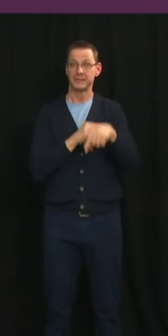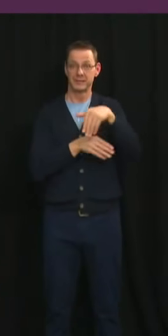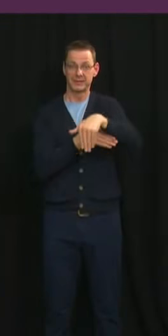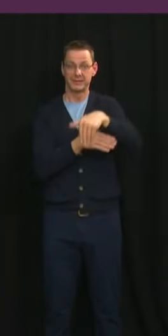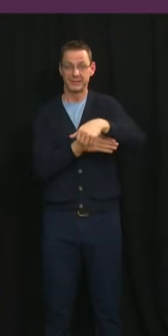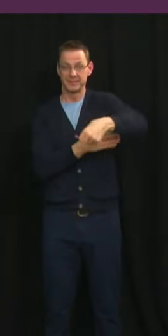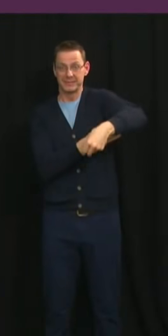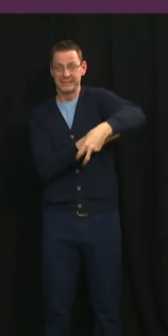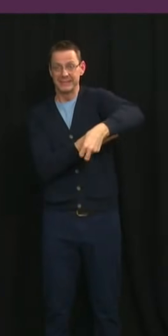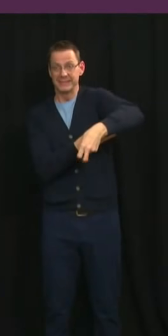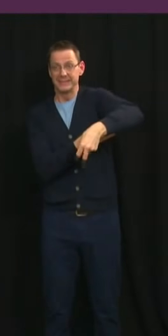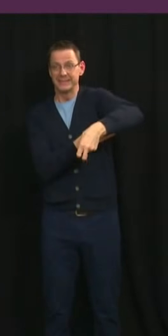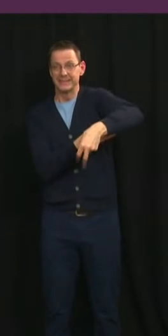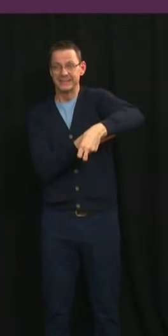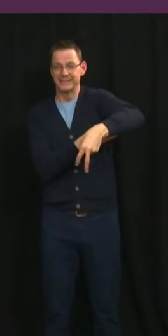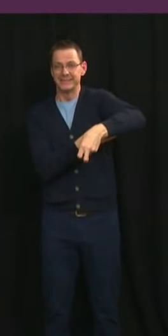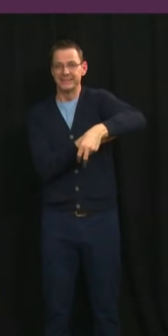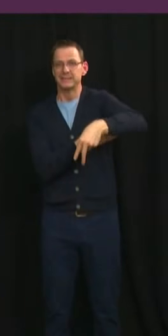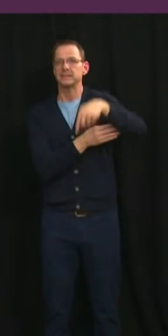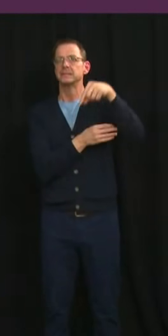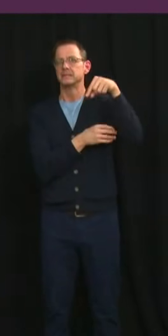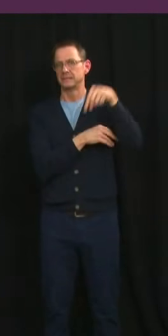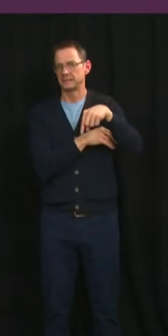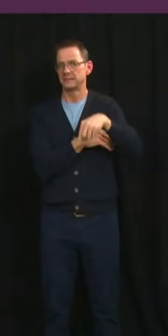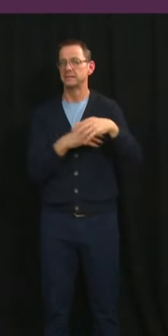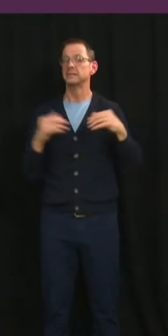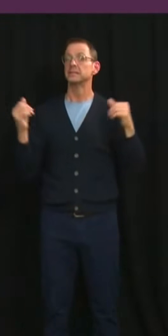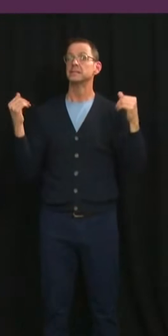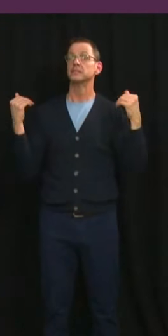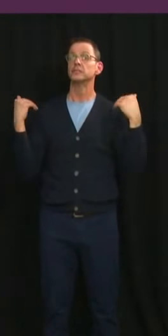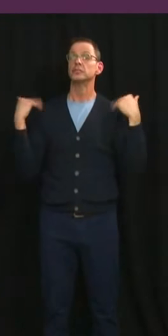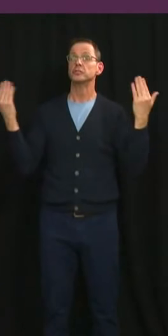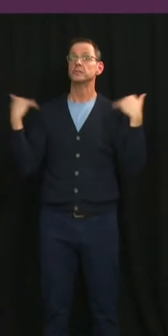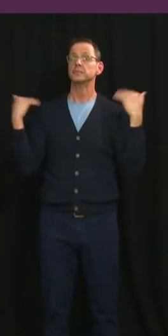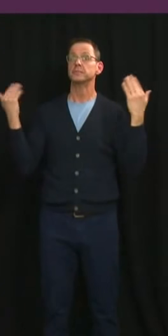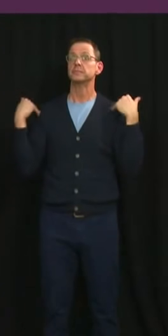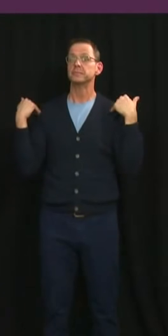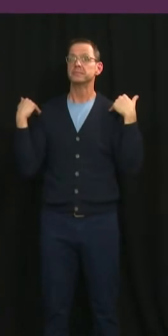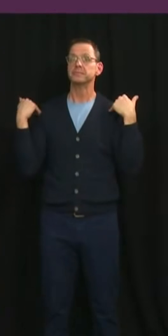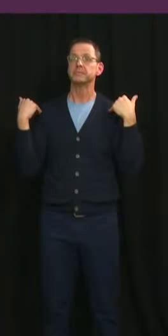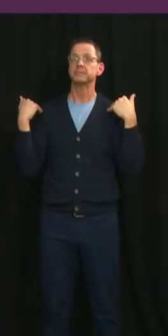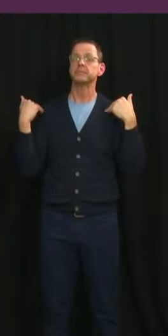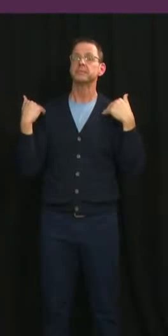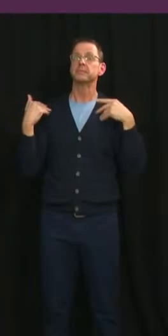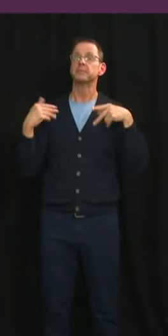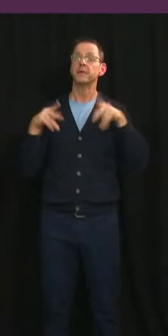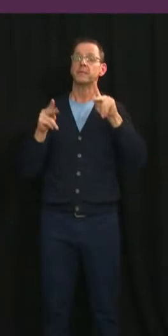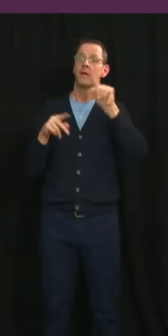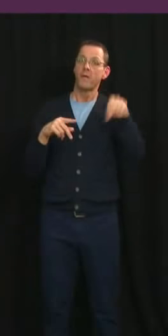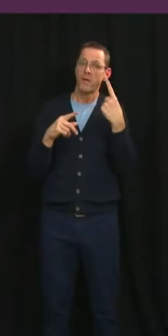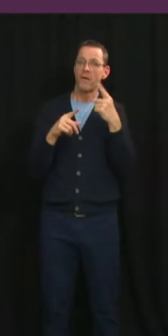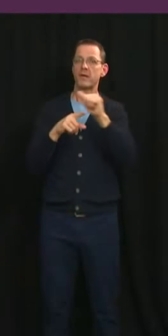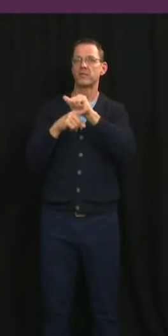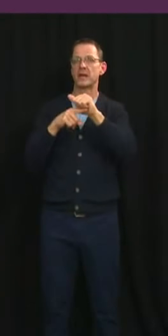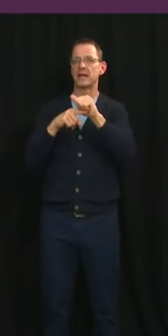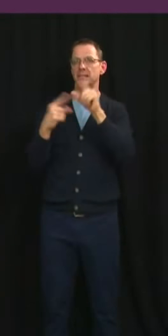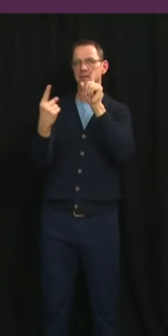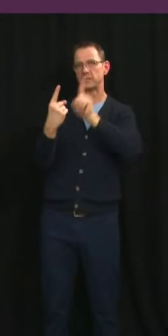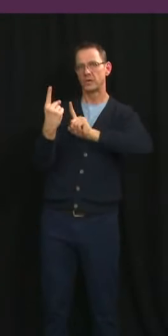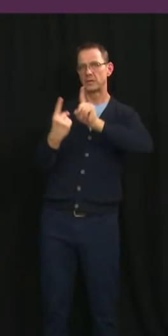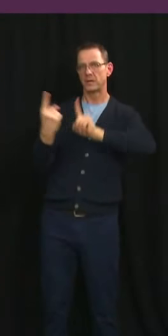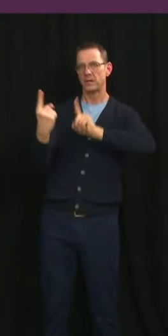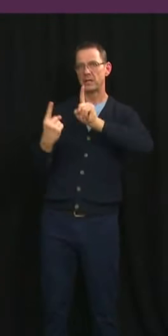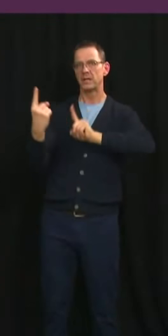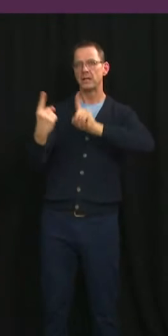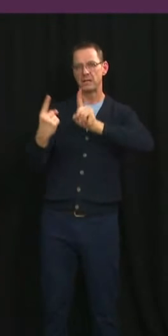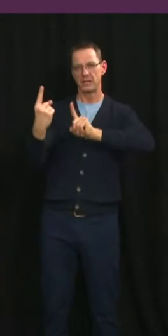indoor fitness activities permitted are one-on-one training, either with one individual or with one household. This